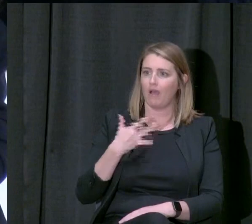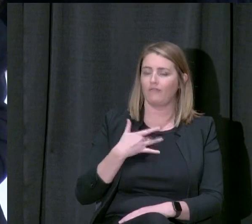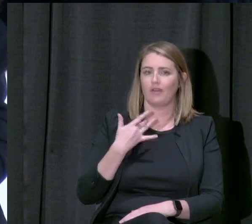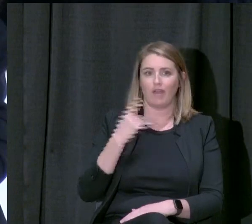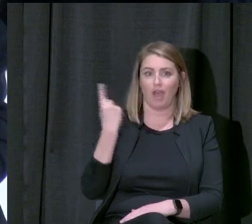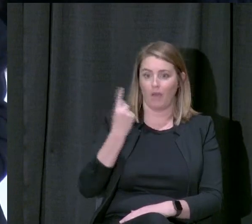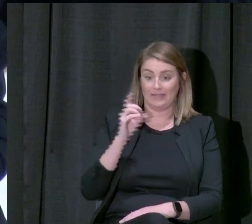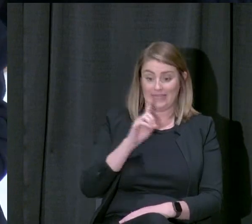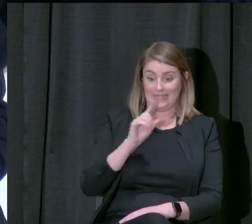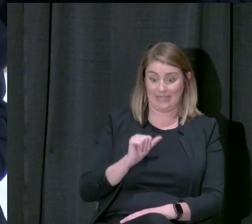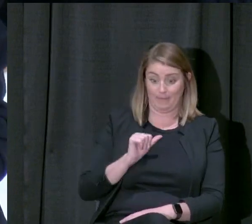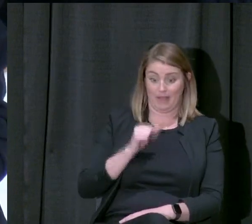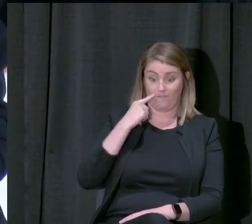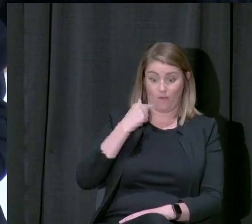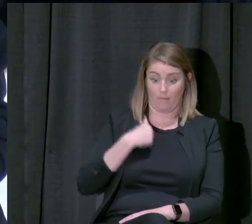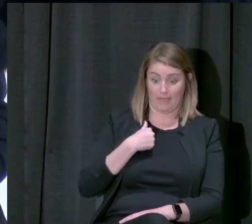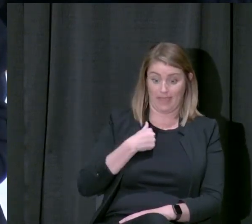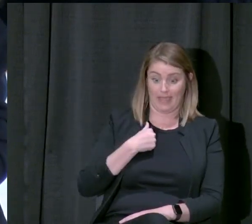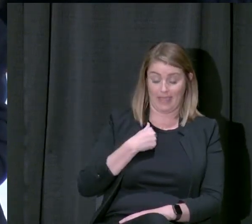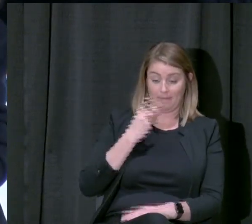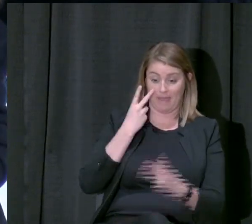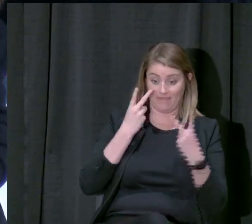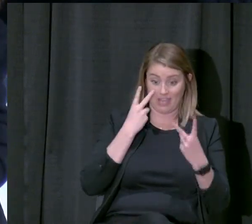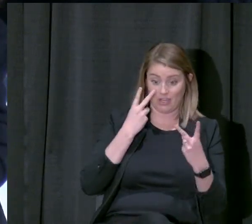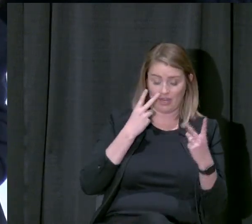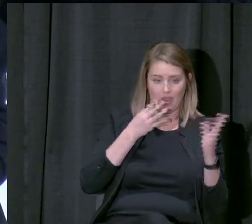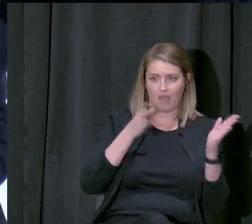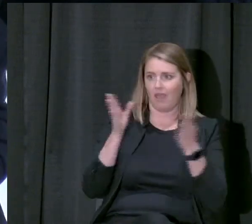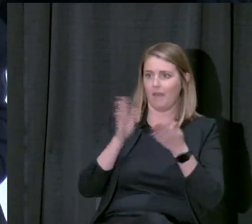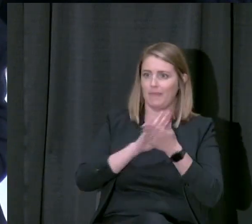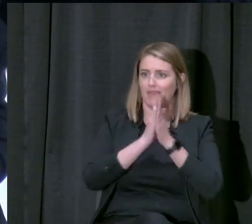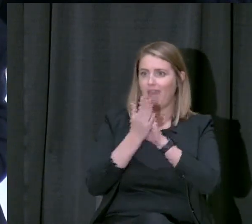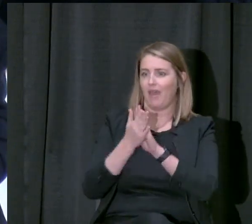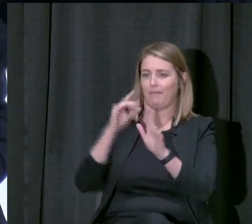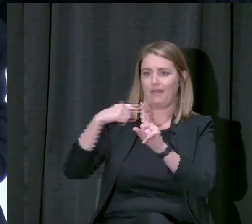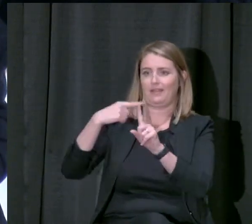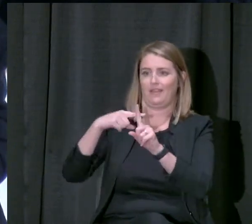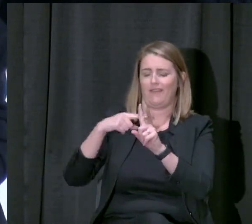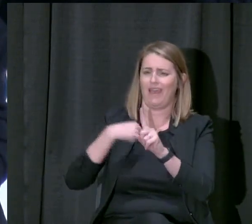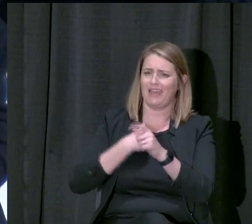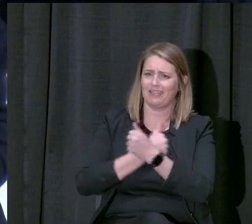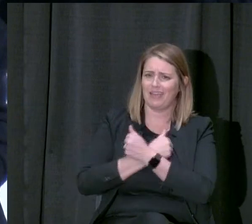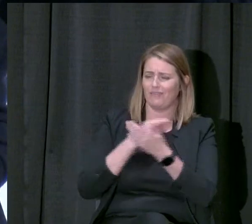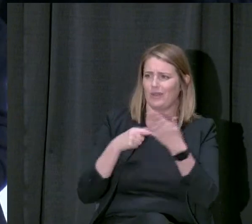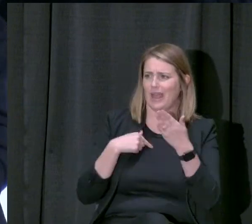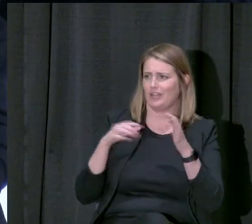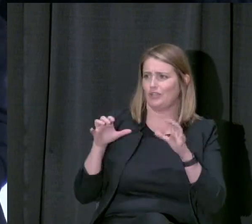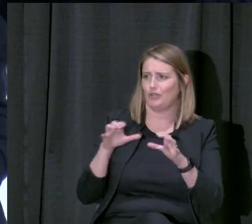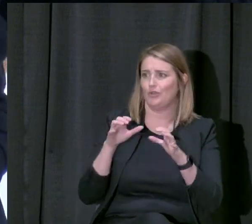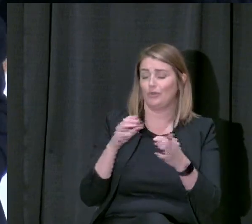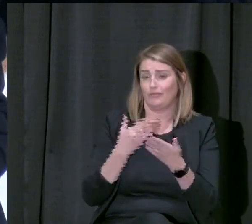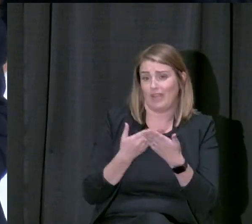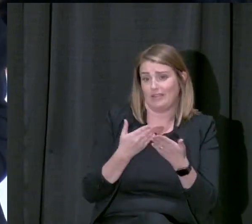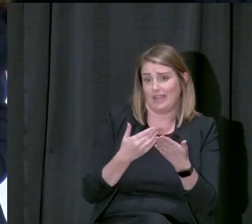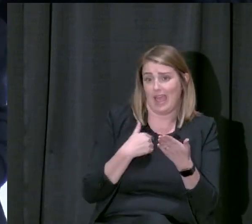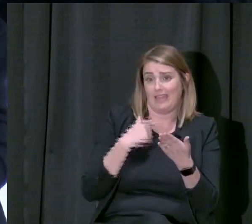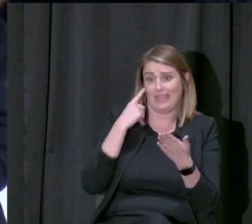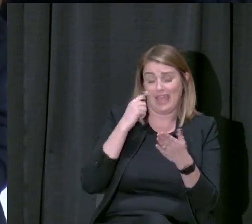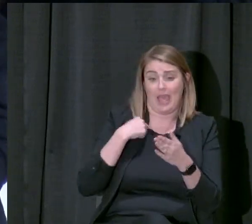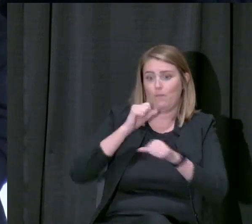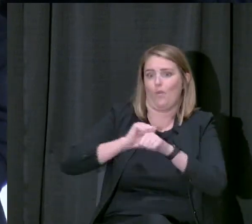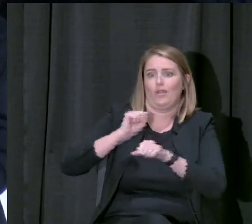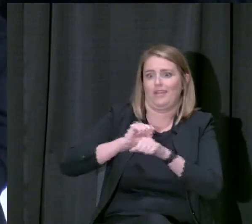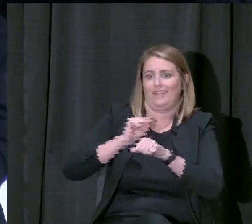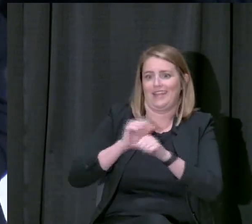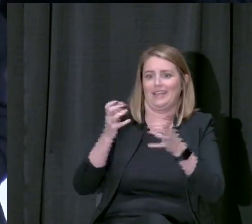for me into a positivity? And I've never been happier. I love what I do. And in fact, I think I'm working as much as I probably